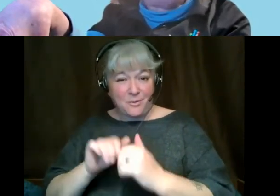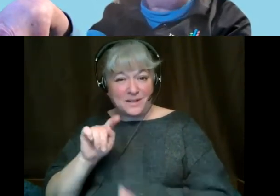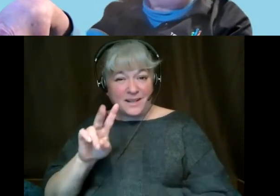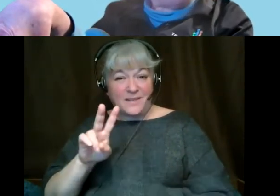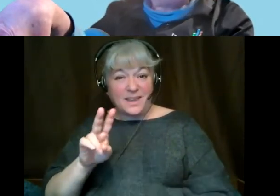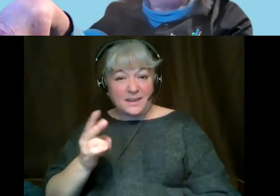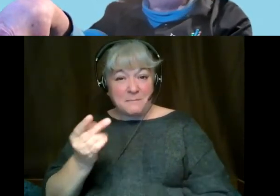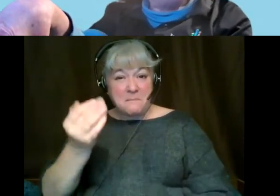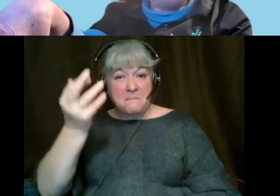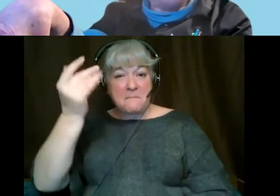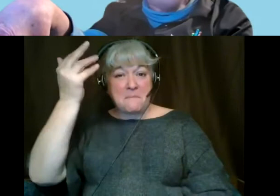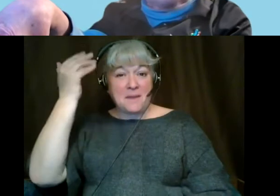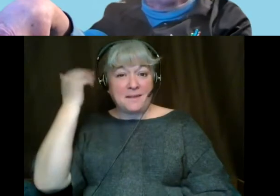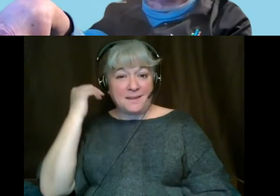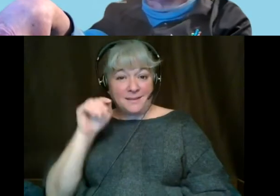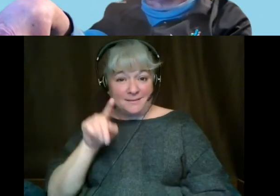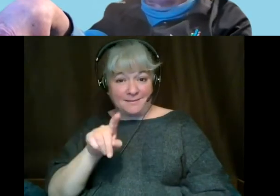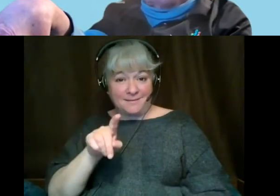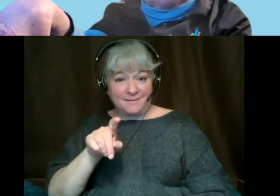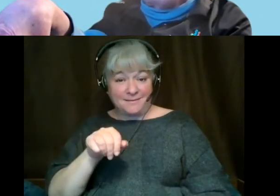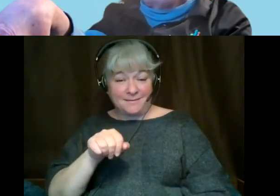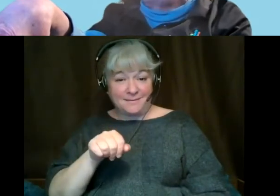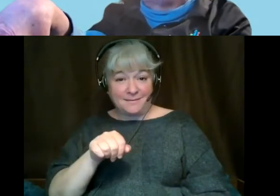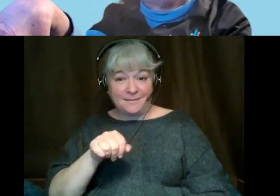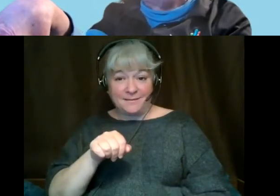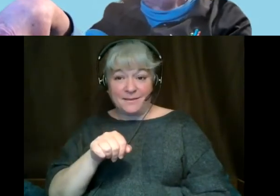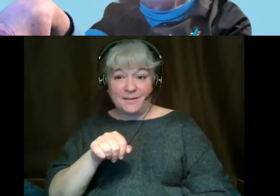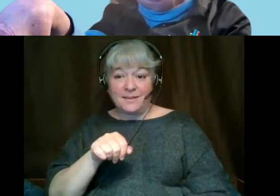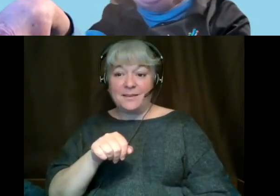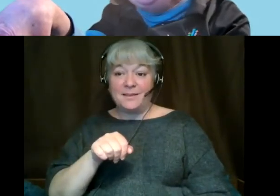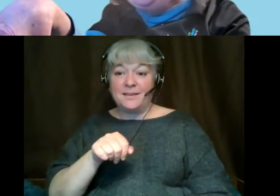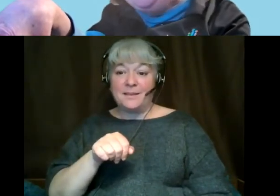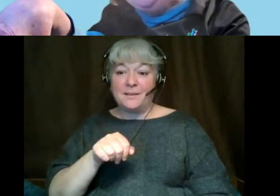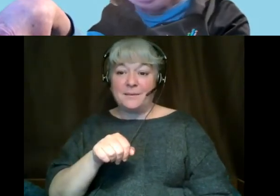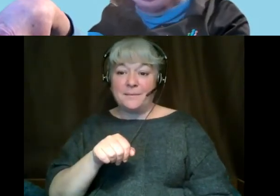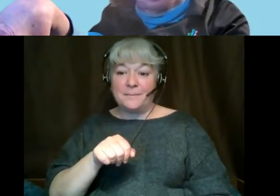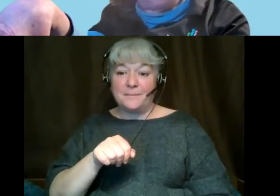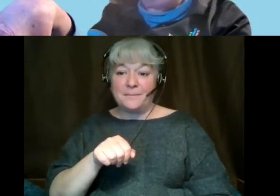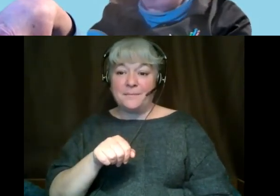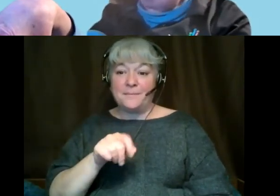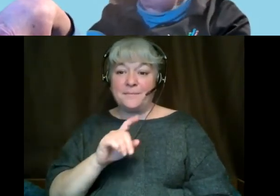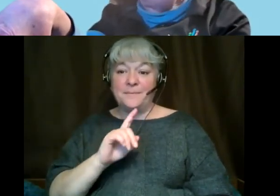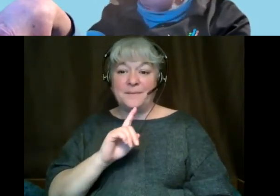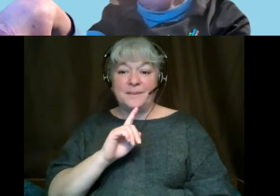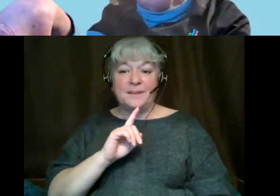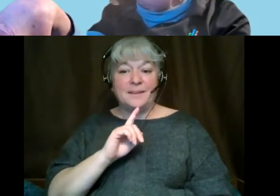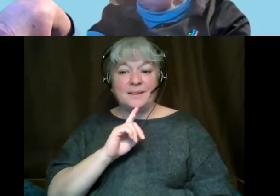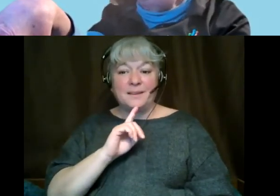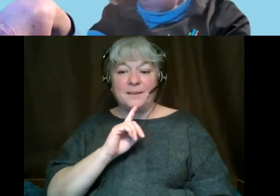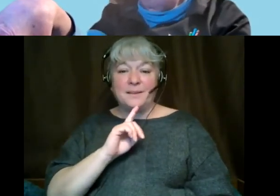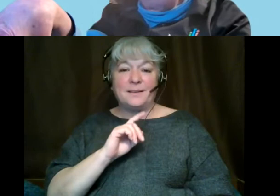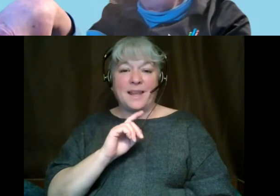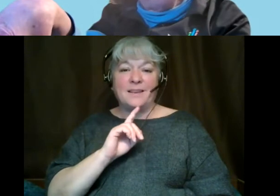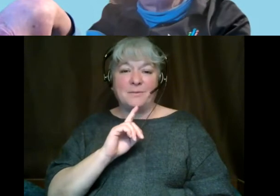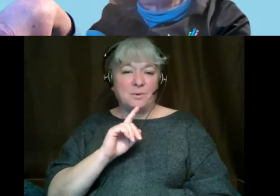be, they were in these flimsy